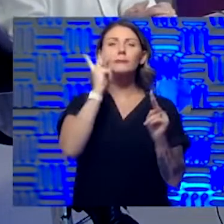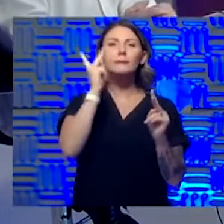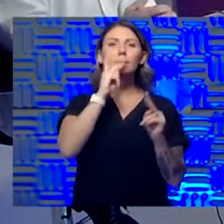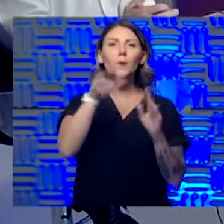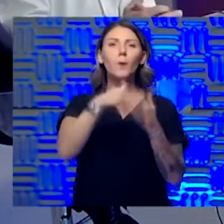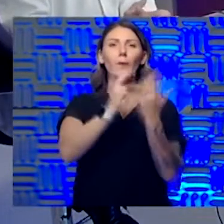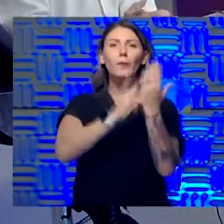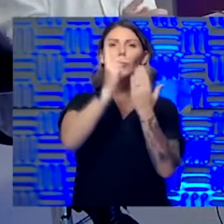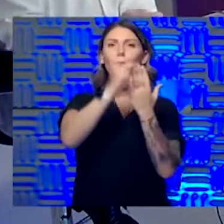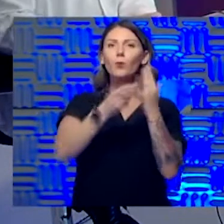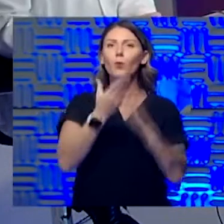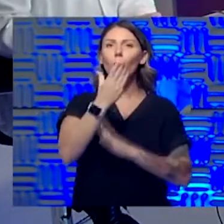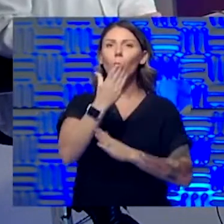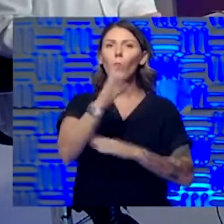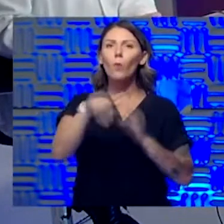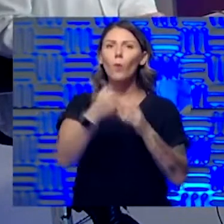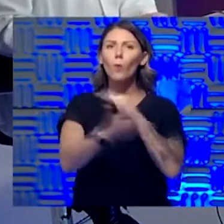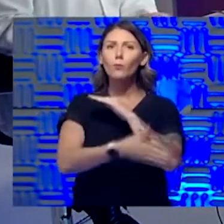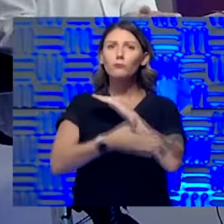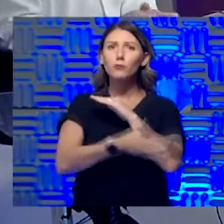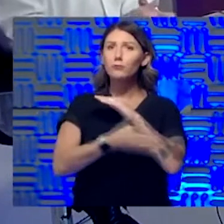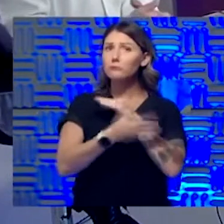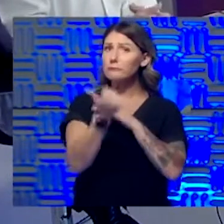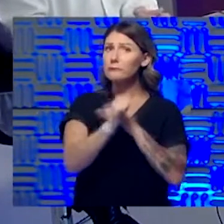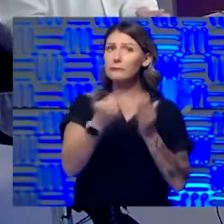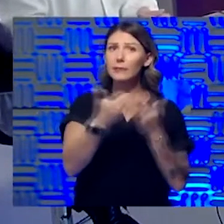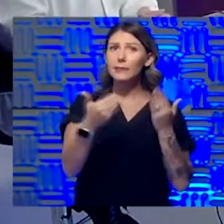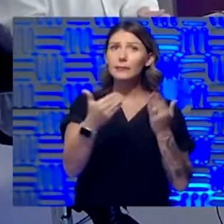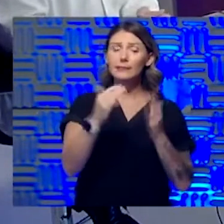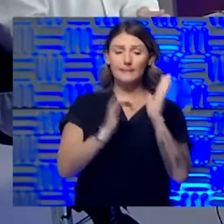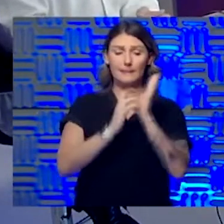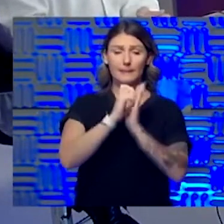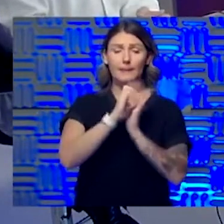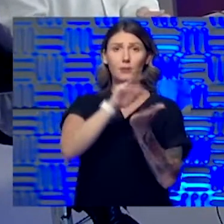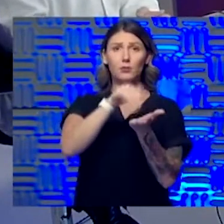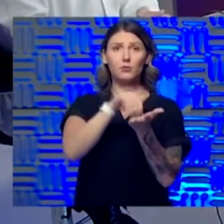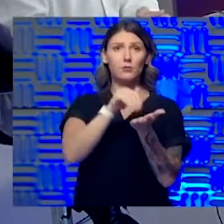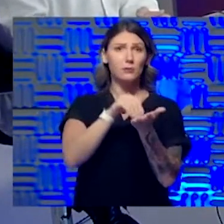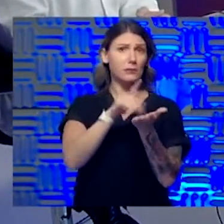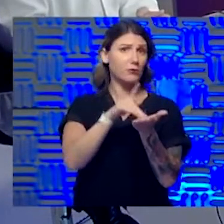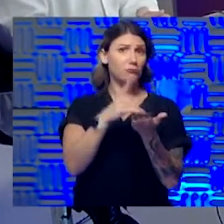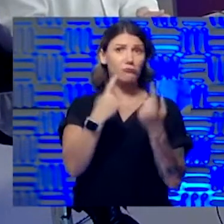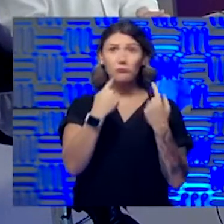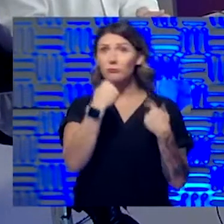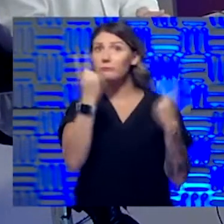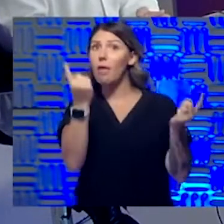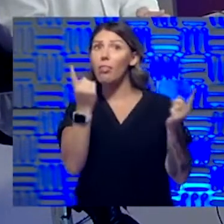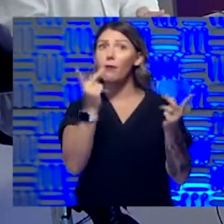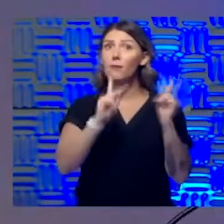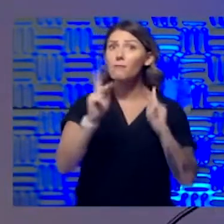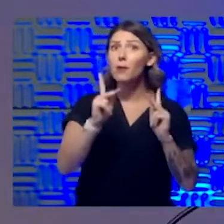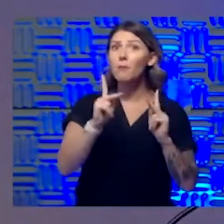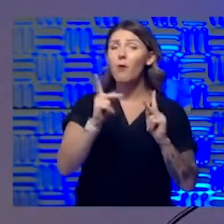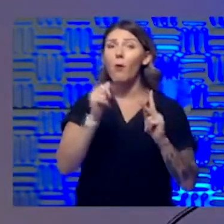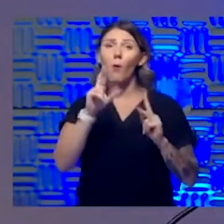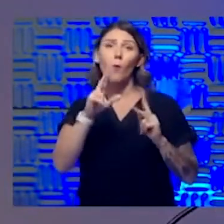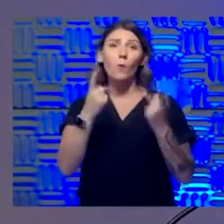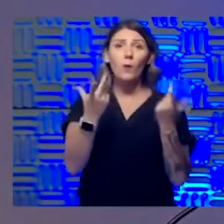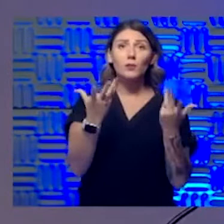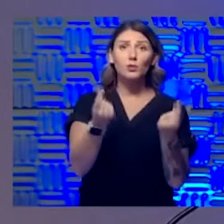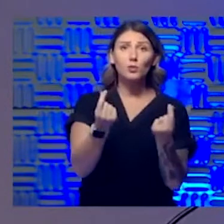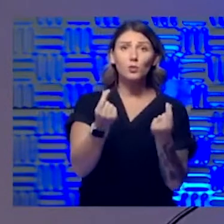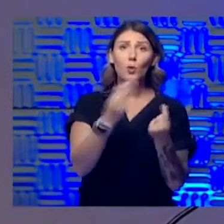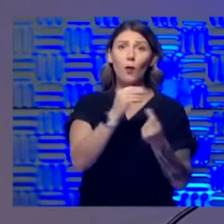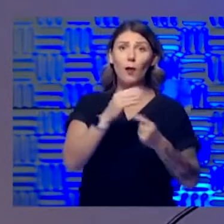Anything that cancer centers around the country are saying that patients should do, or special precautions being taken? You know, I